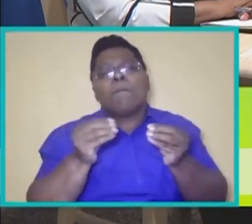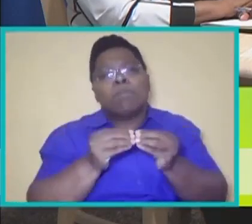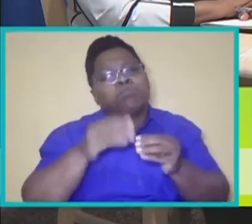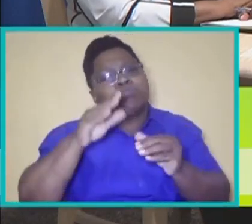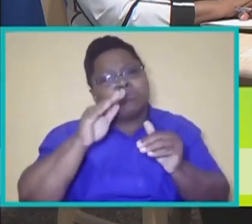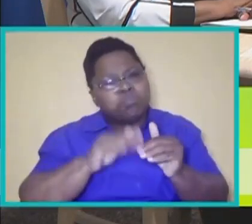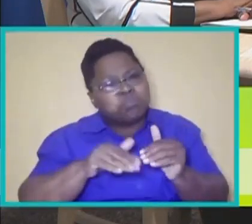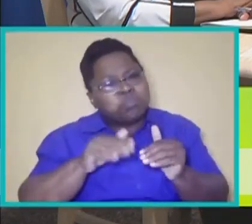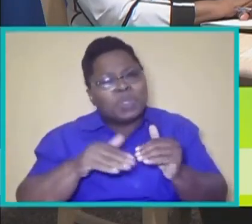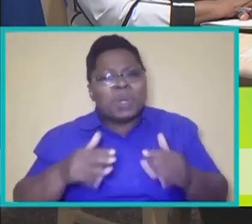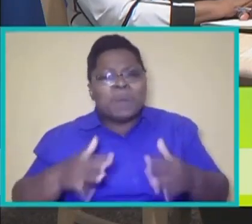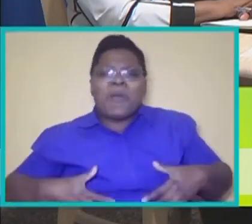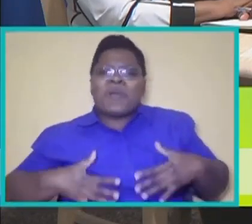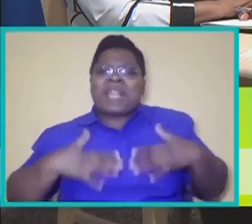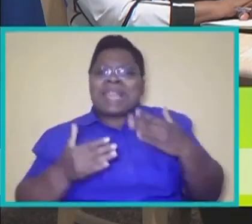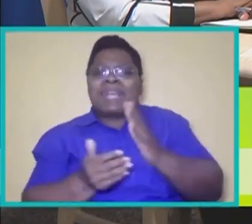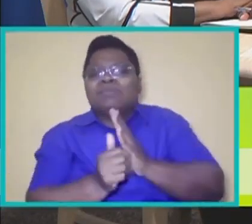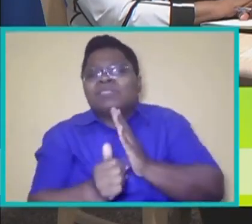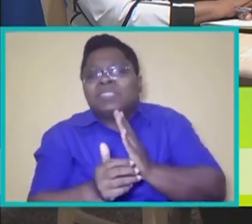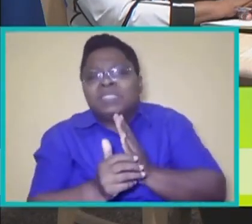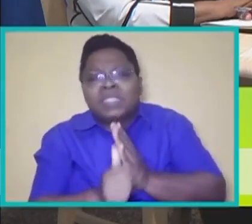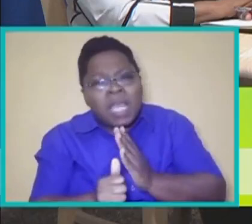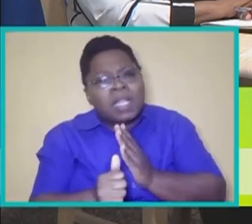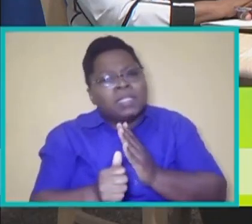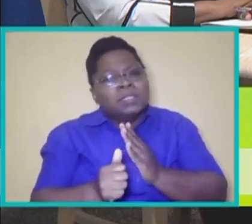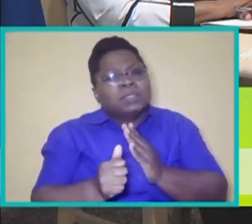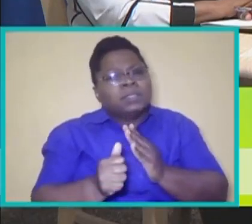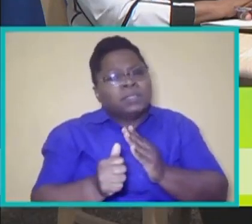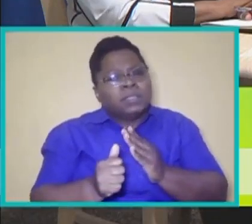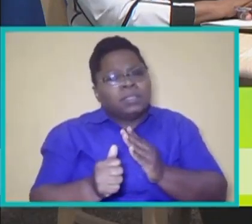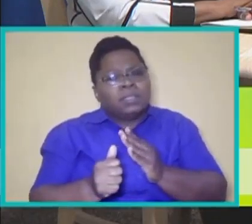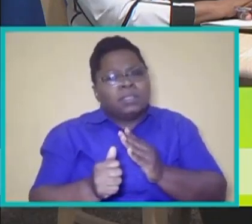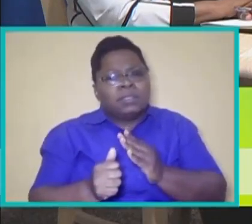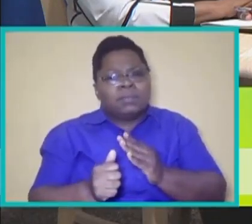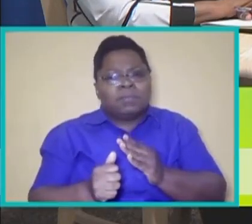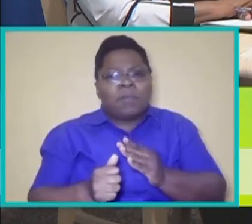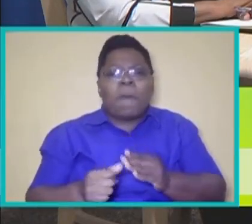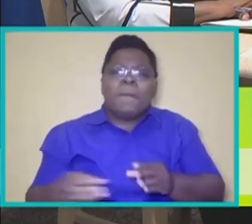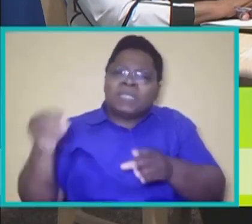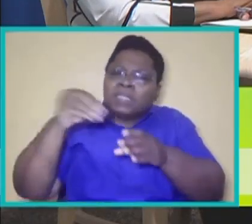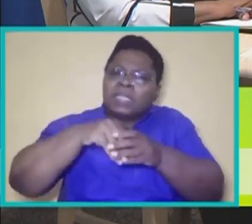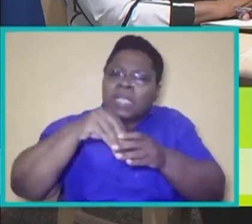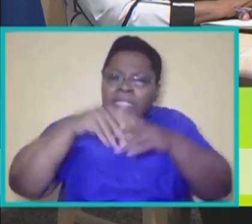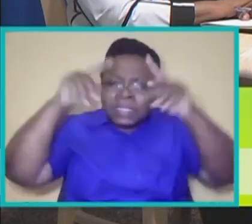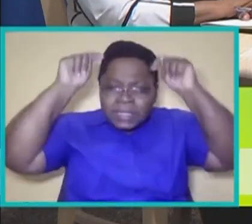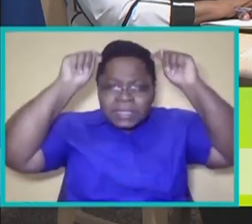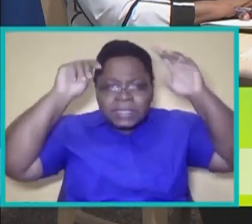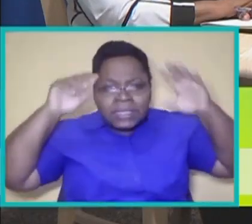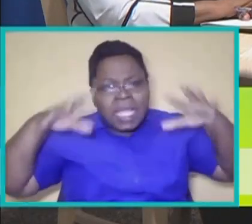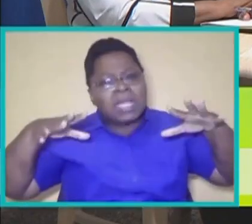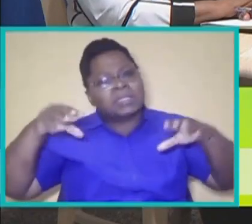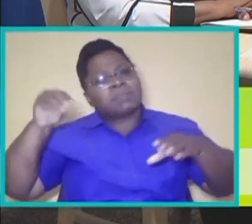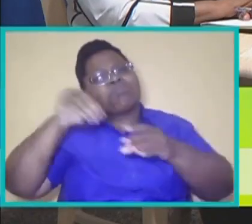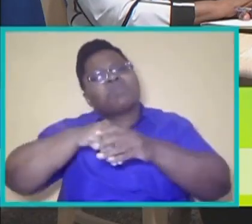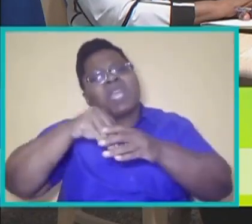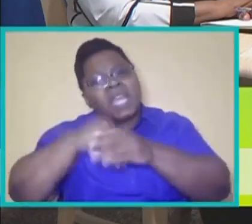it's within the examination system. What is happening now is that in the secondary school, I wrote a paper